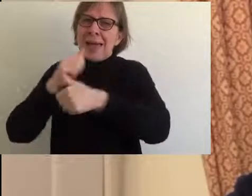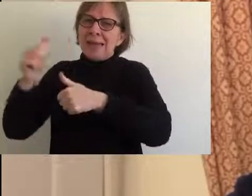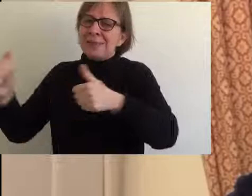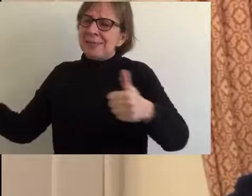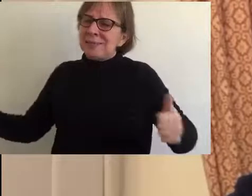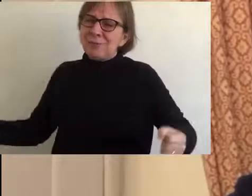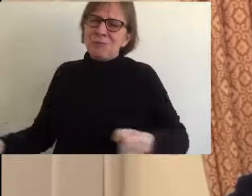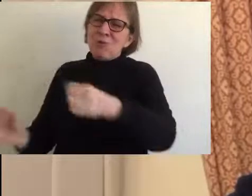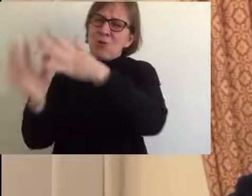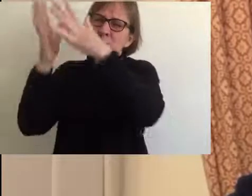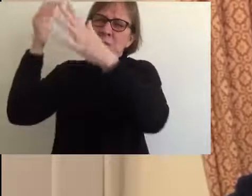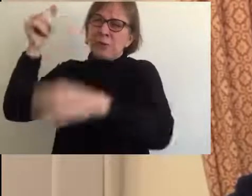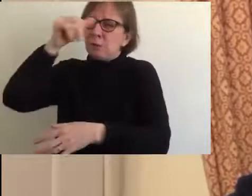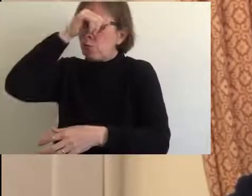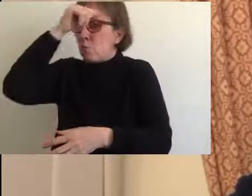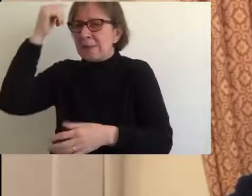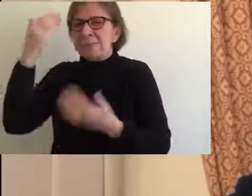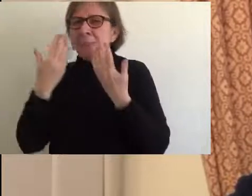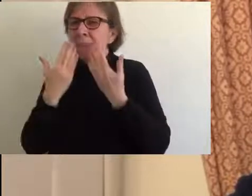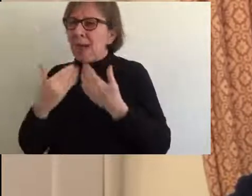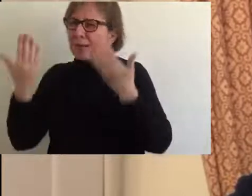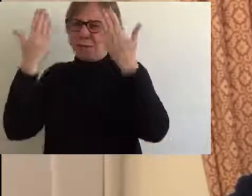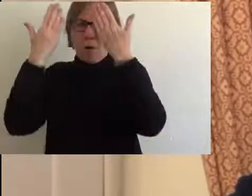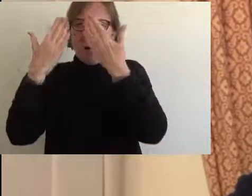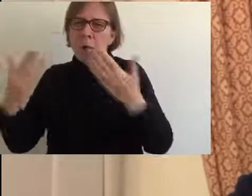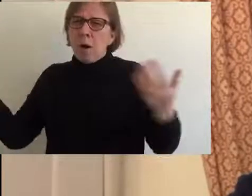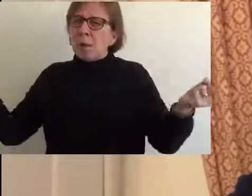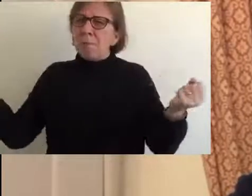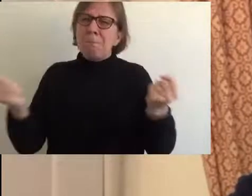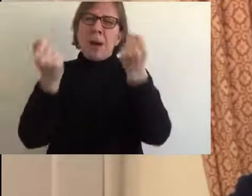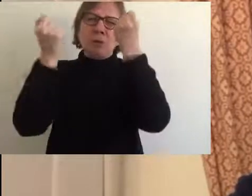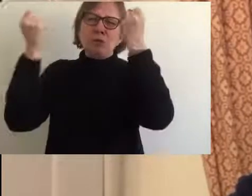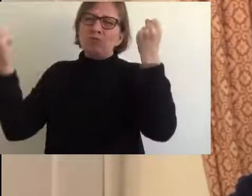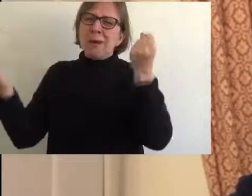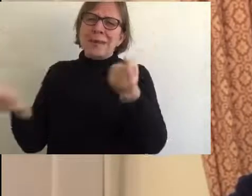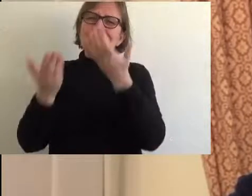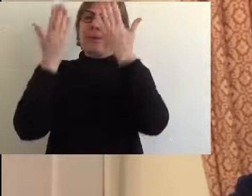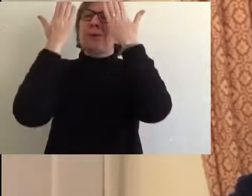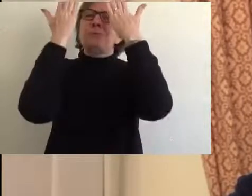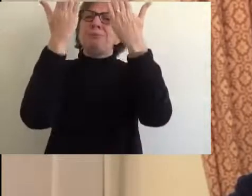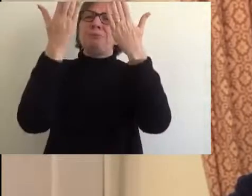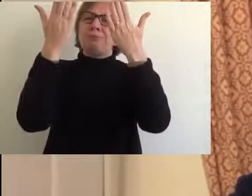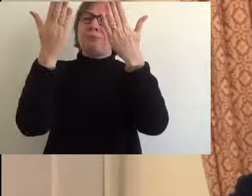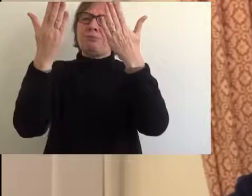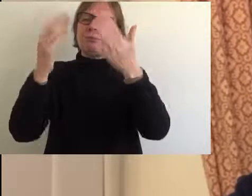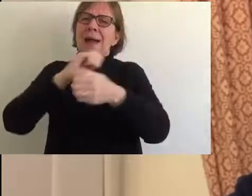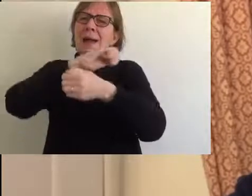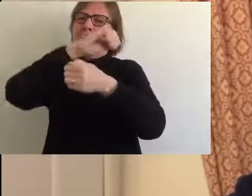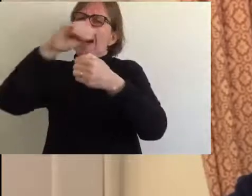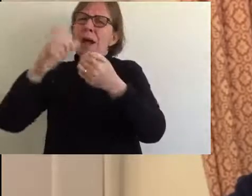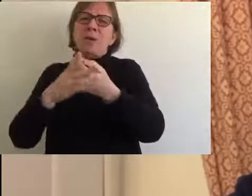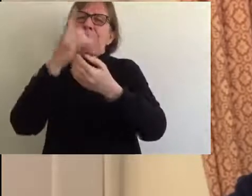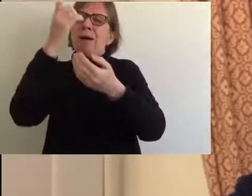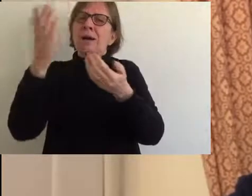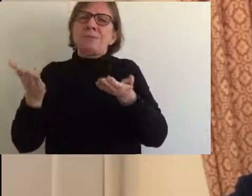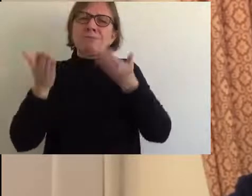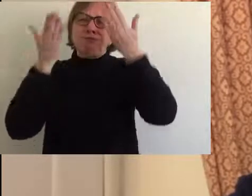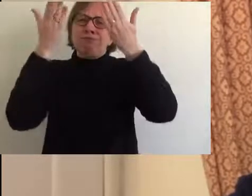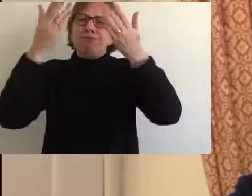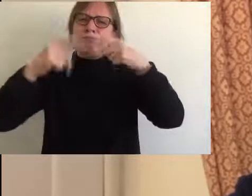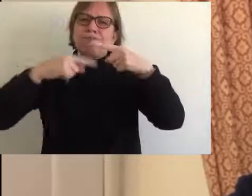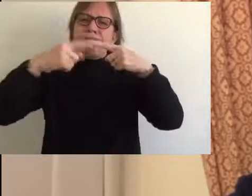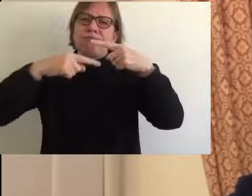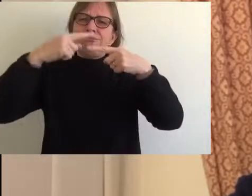glory and wisdom and thanks and honour and power and strength be to our God